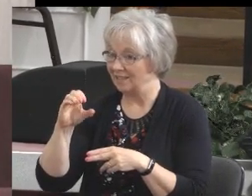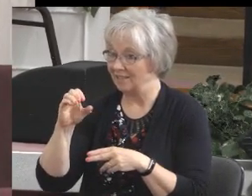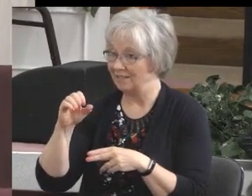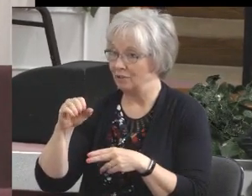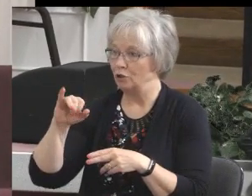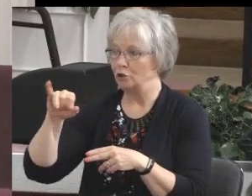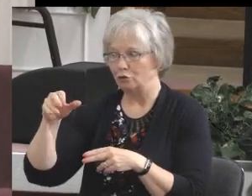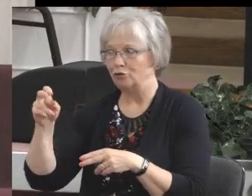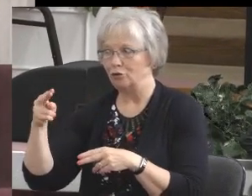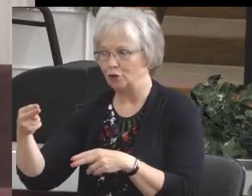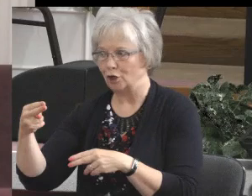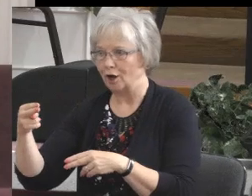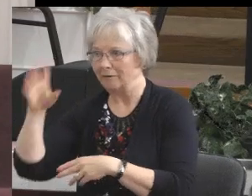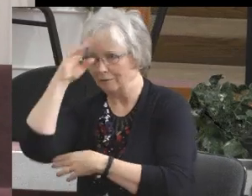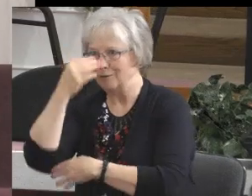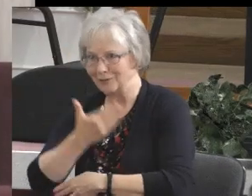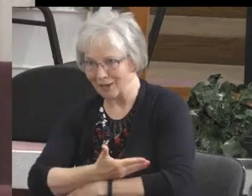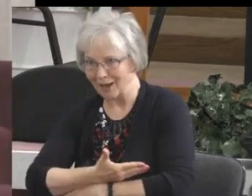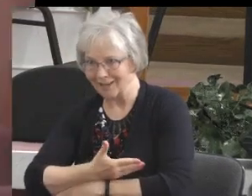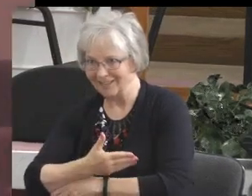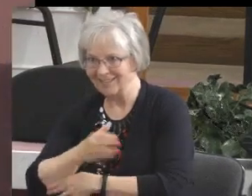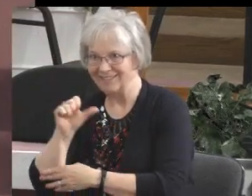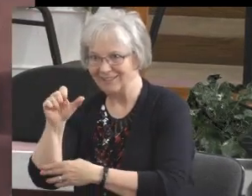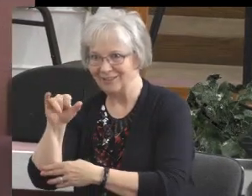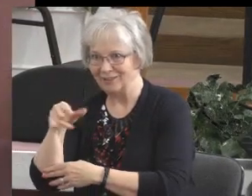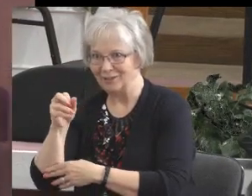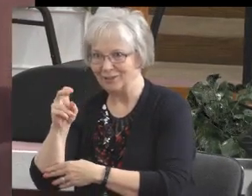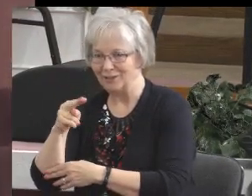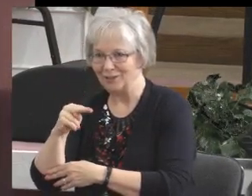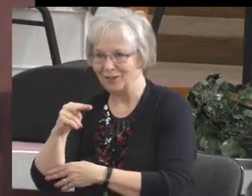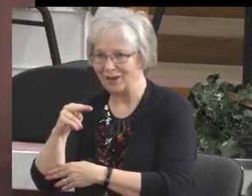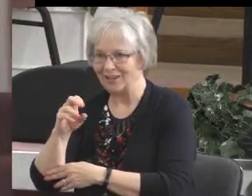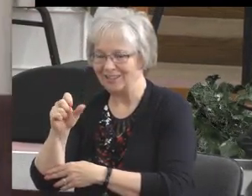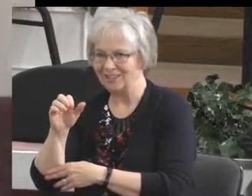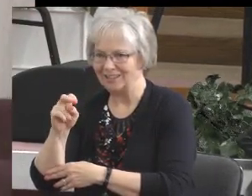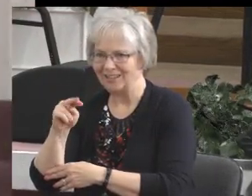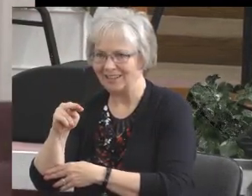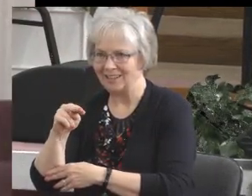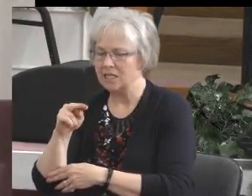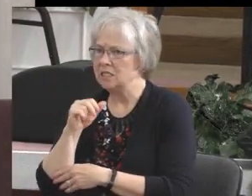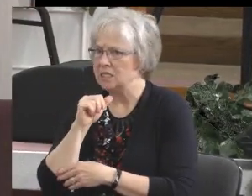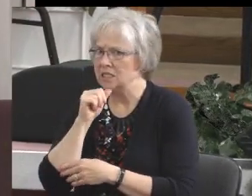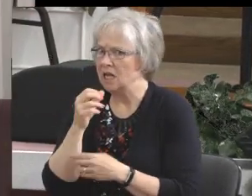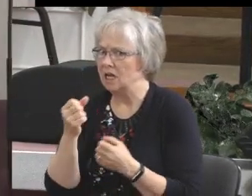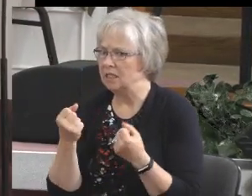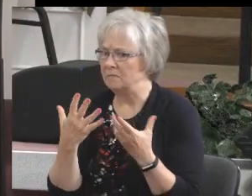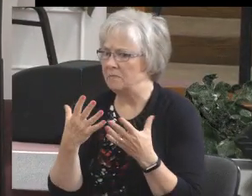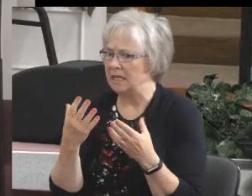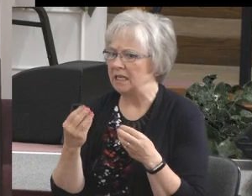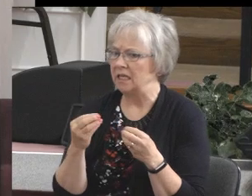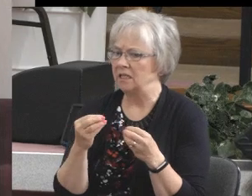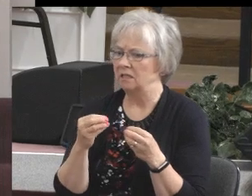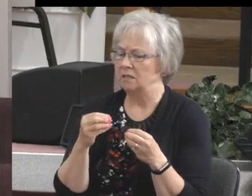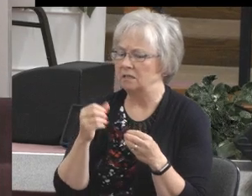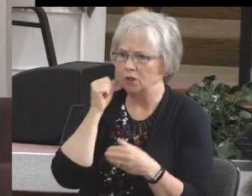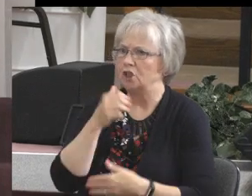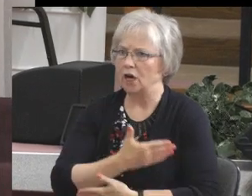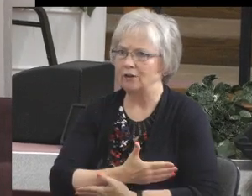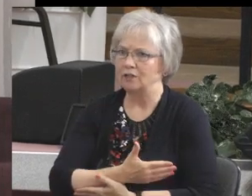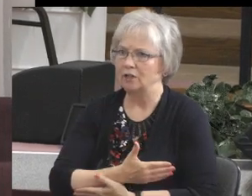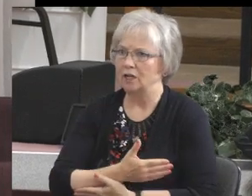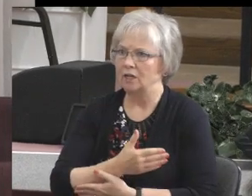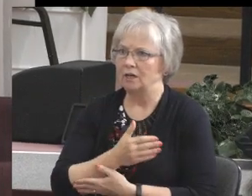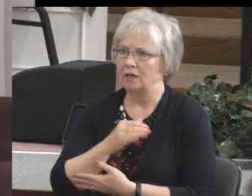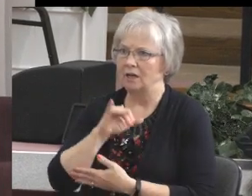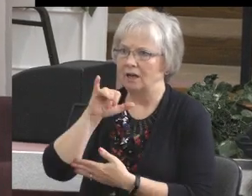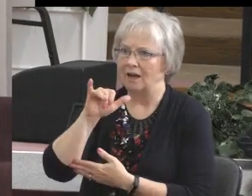Johnson. Take your pick. You don't have as many daughters anymore. You don't have too many